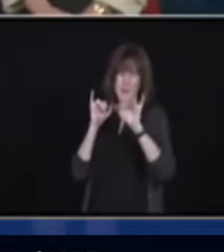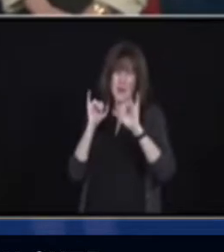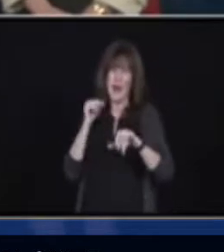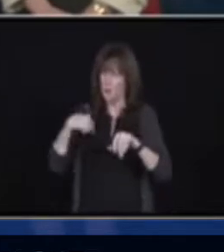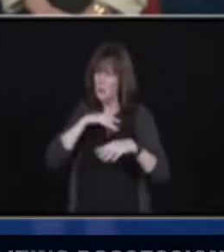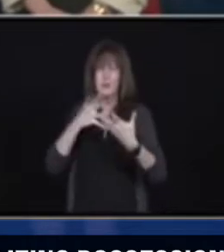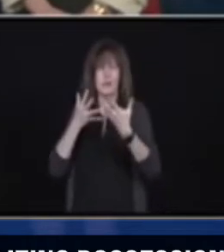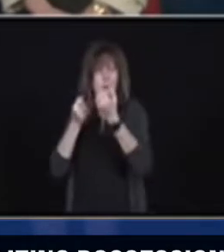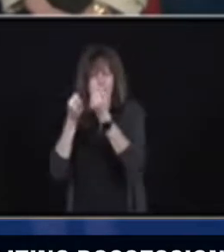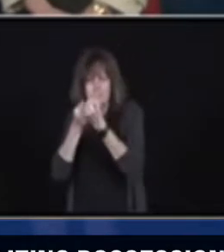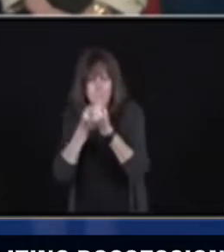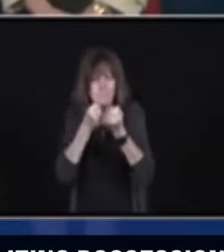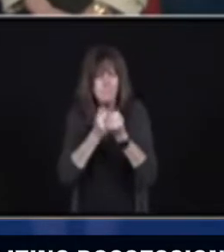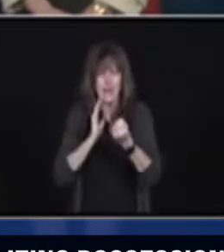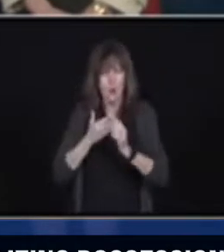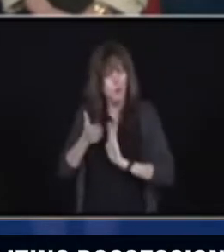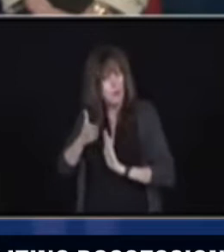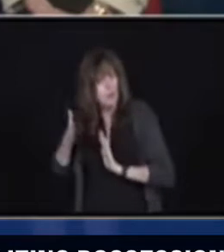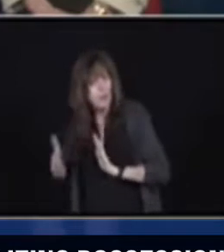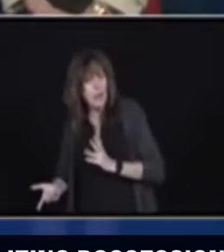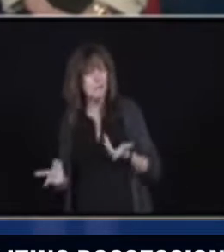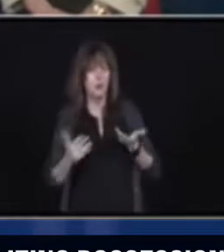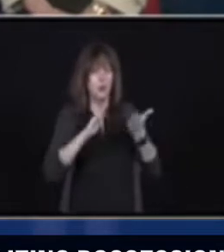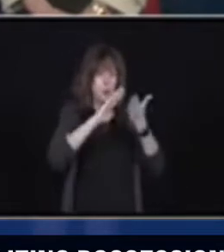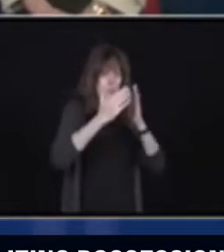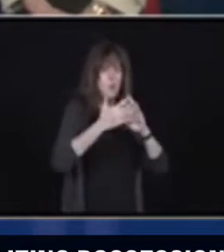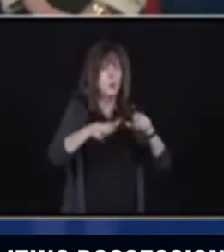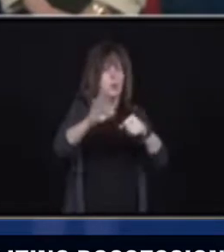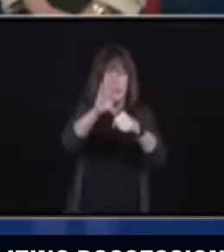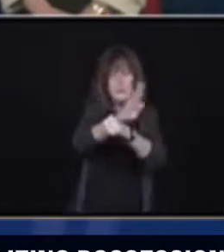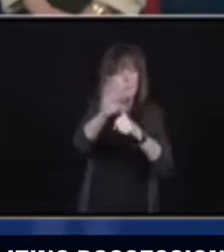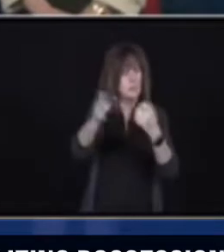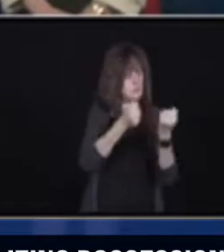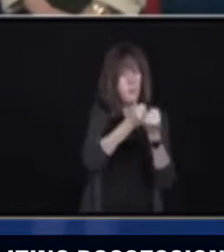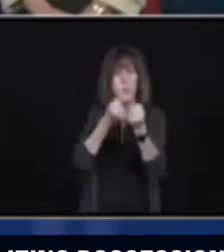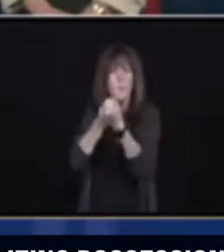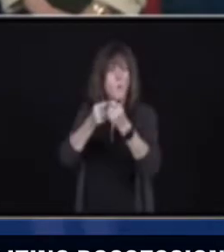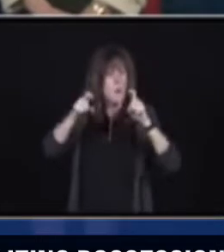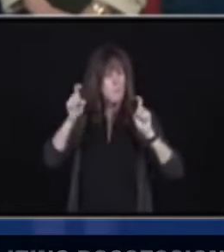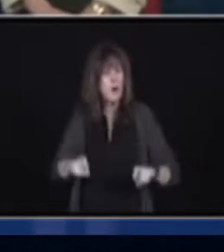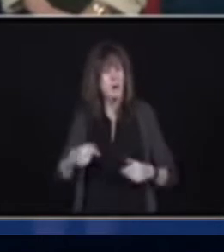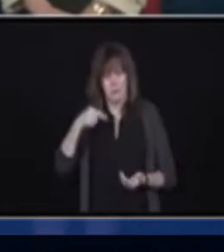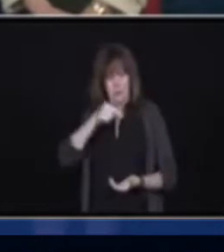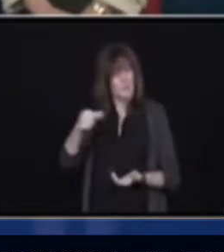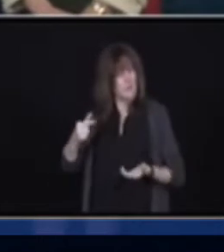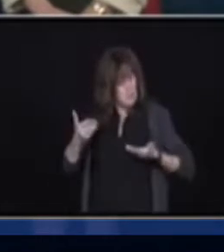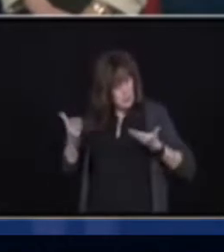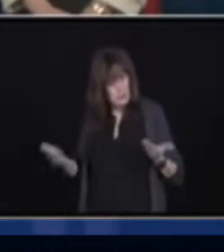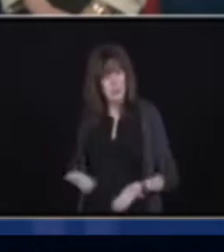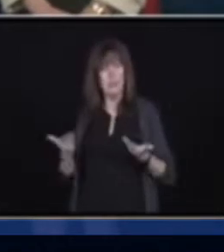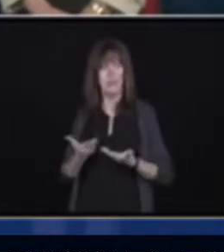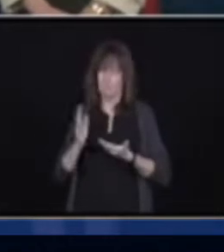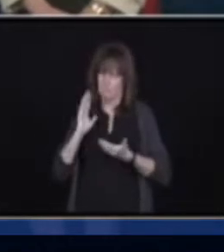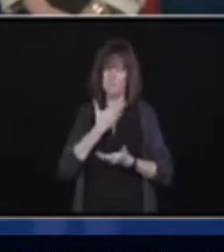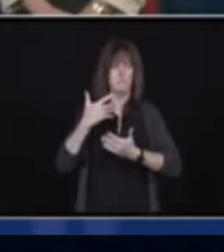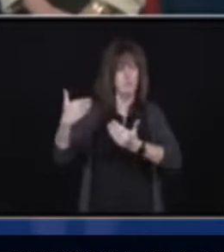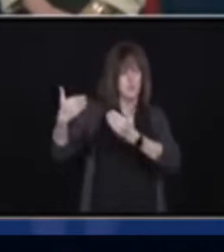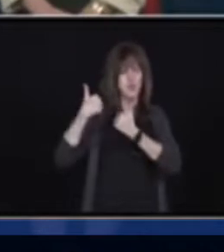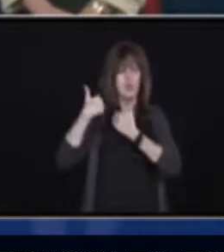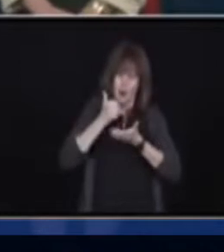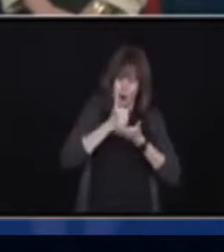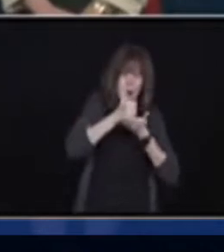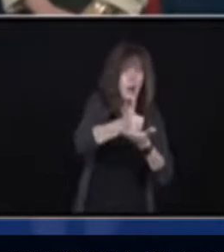now. We must support them. Our government will be there to do our part. We will spare no